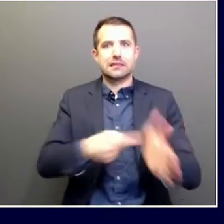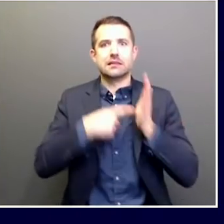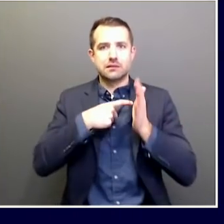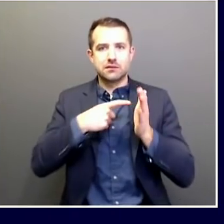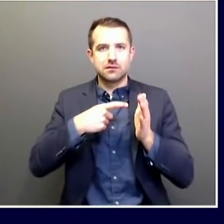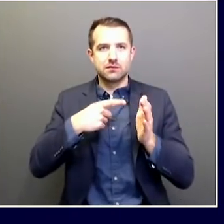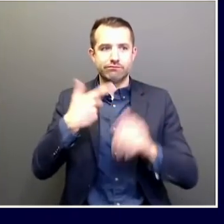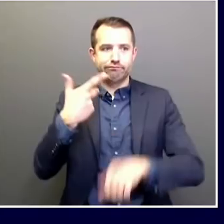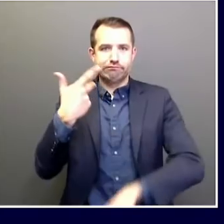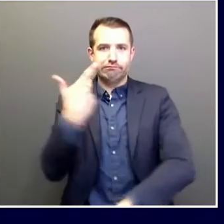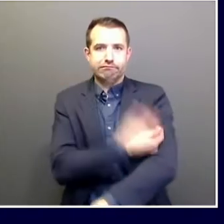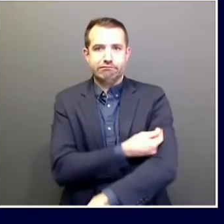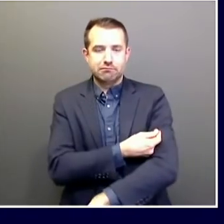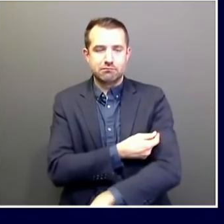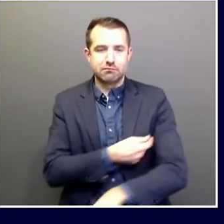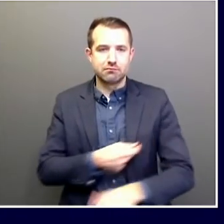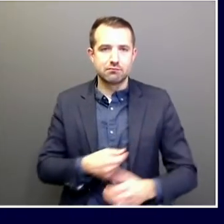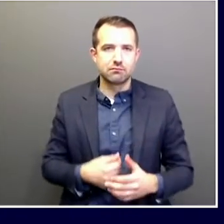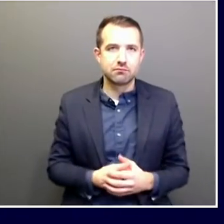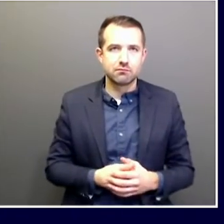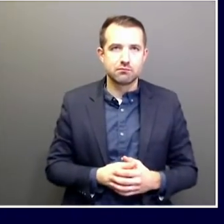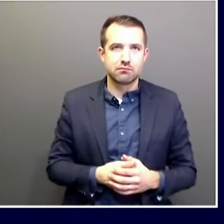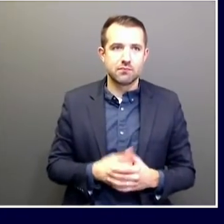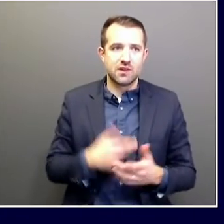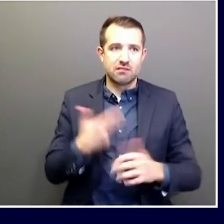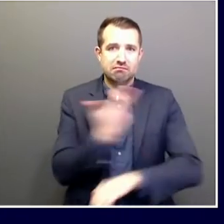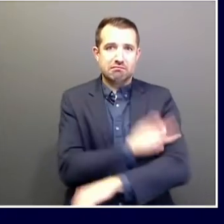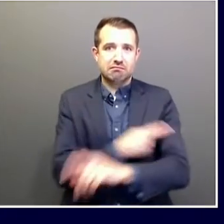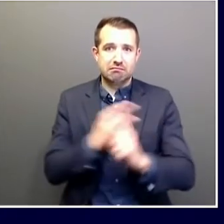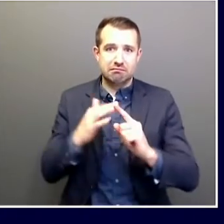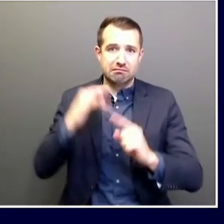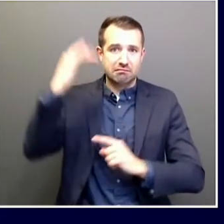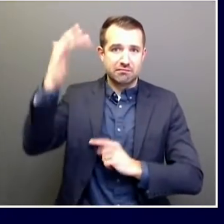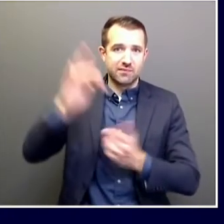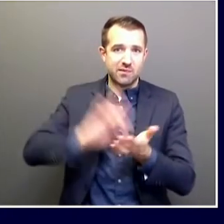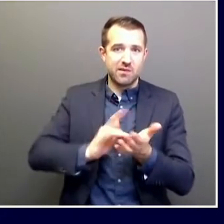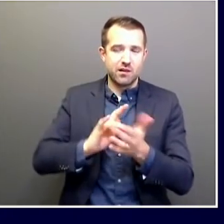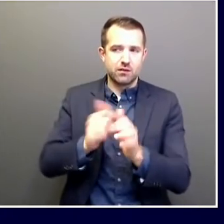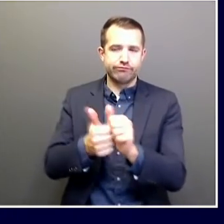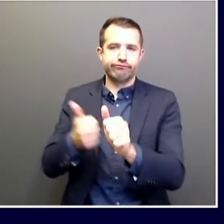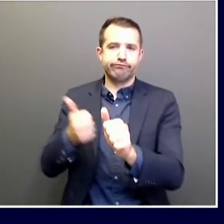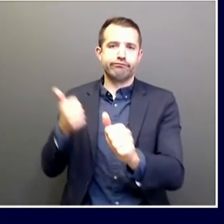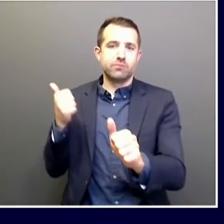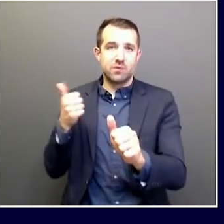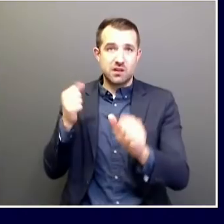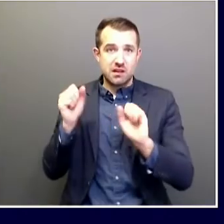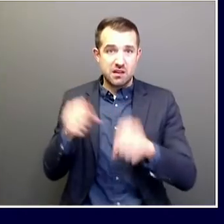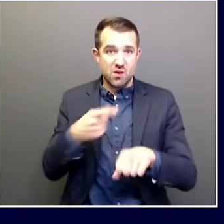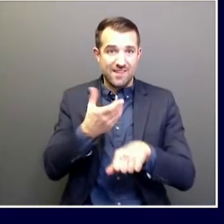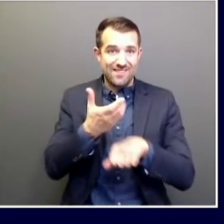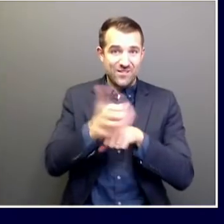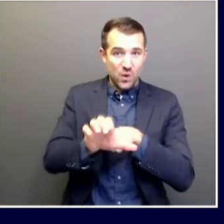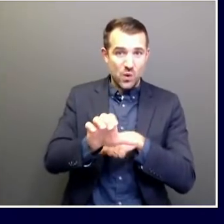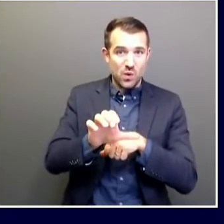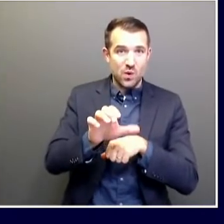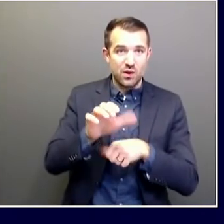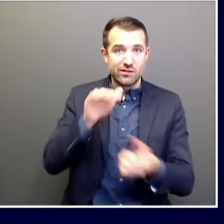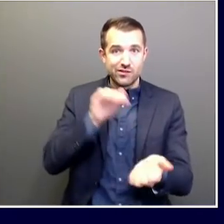provide those shots and maybe open up some more clinics as was done with the original vaccines last